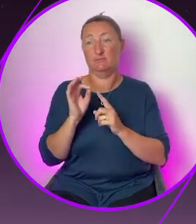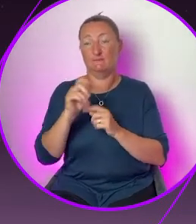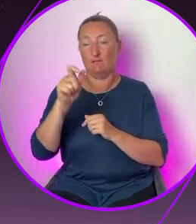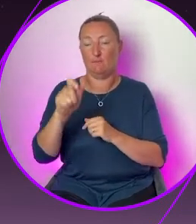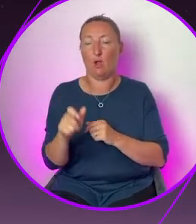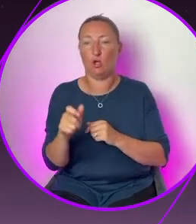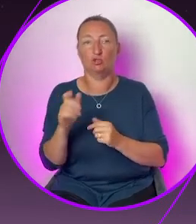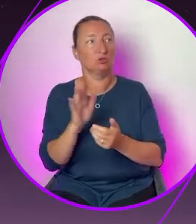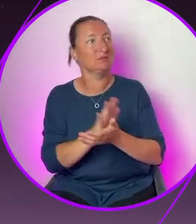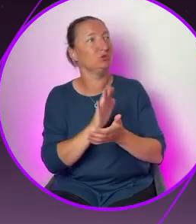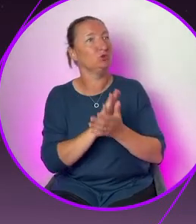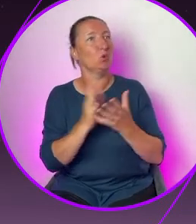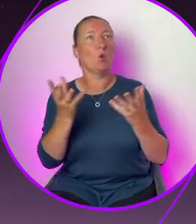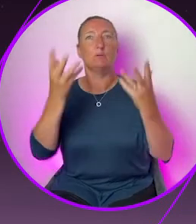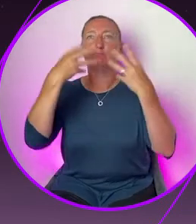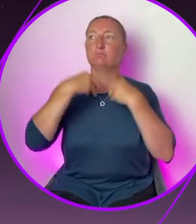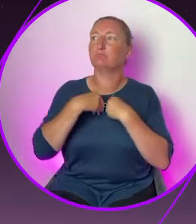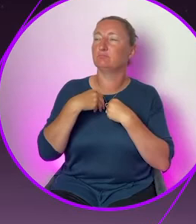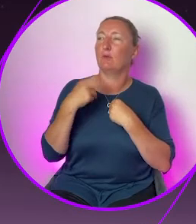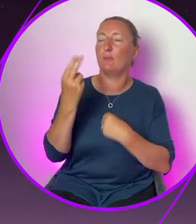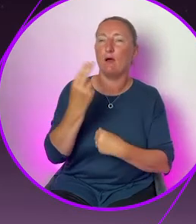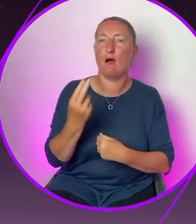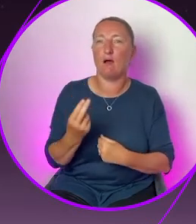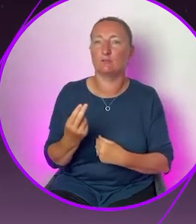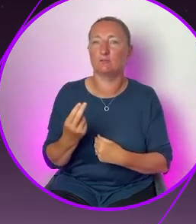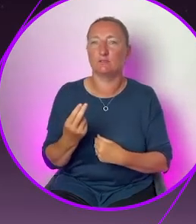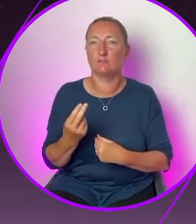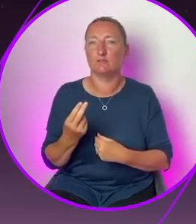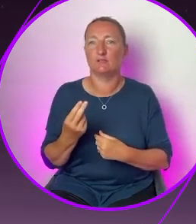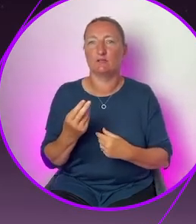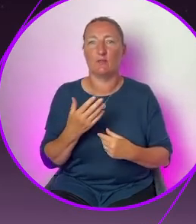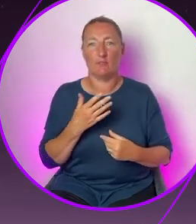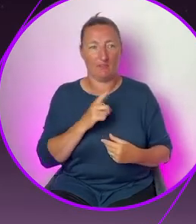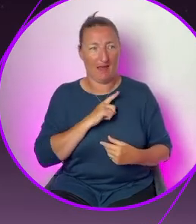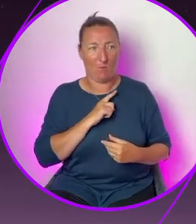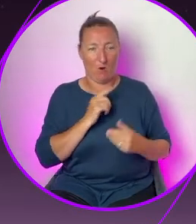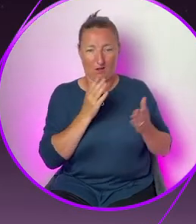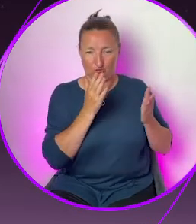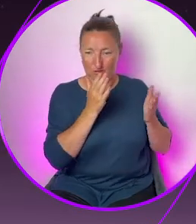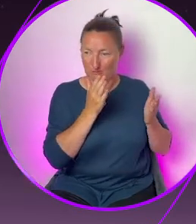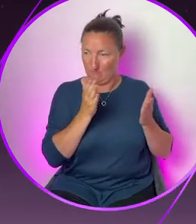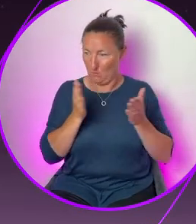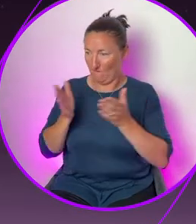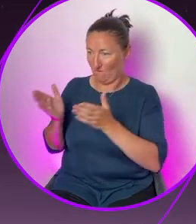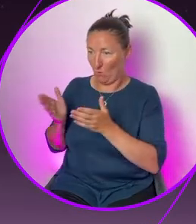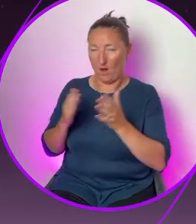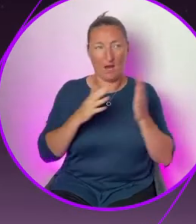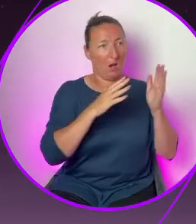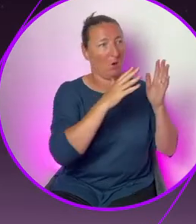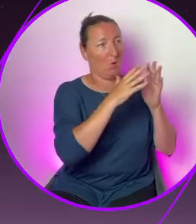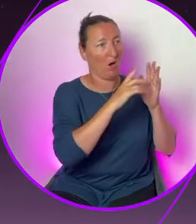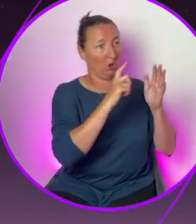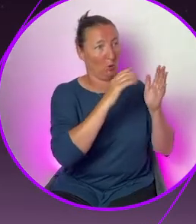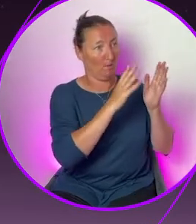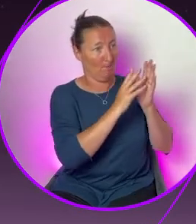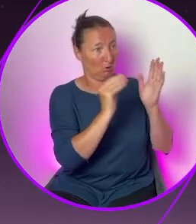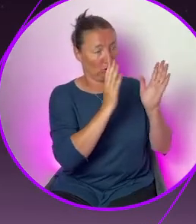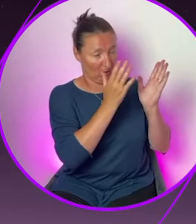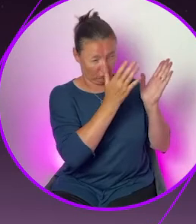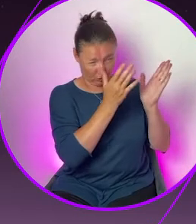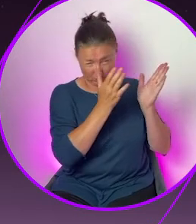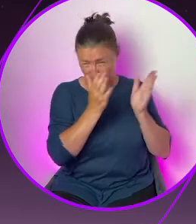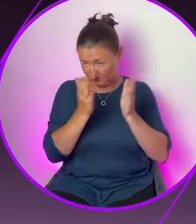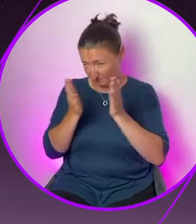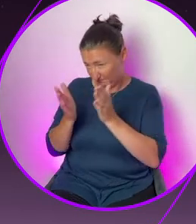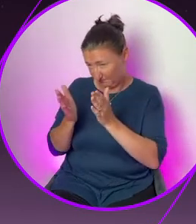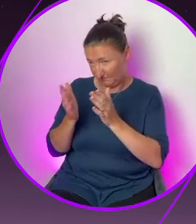view. So our desire to shift away from the white cube model as kind of the core way in which we assess how decisions are